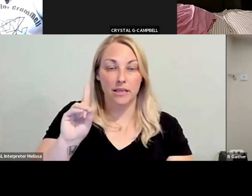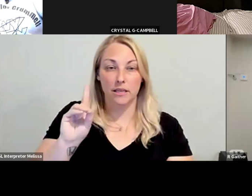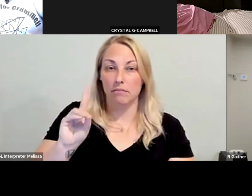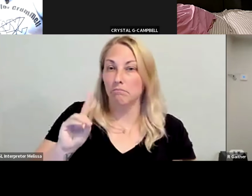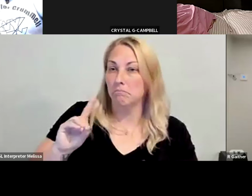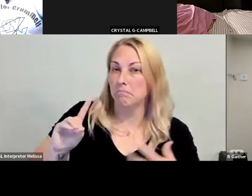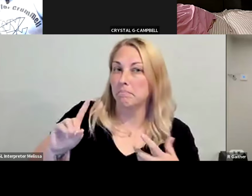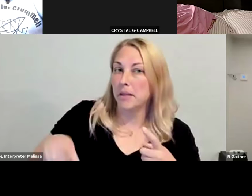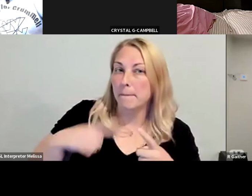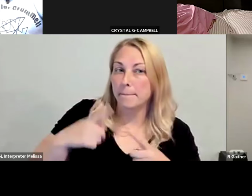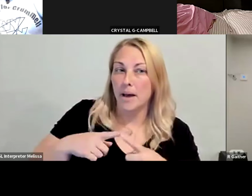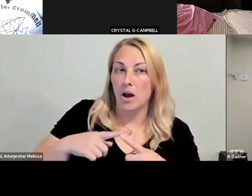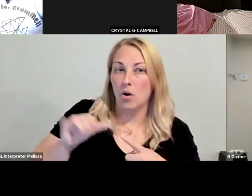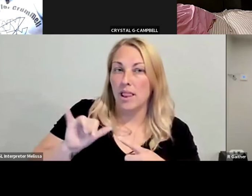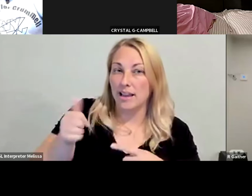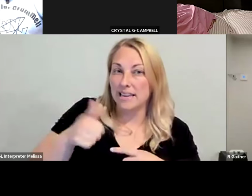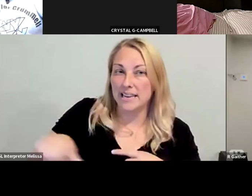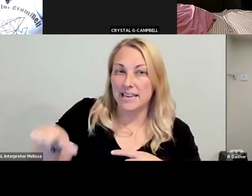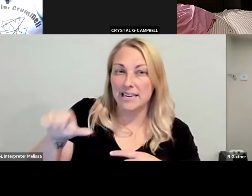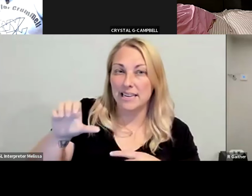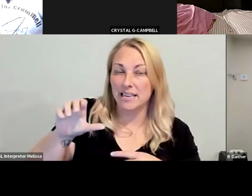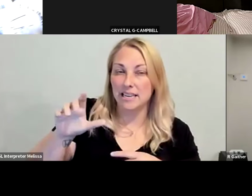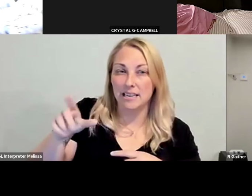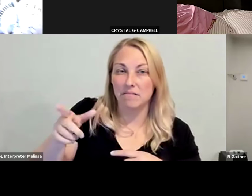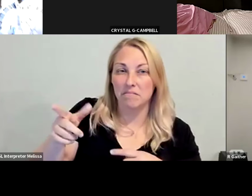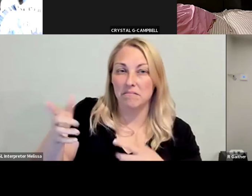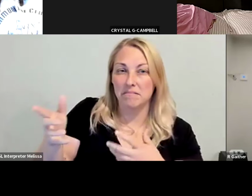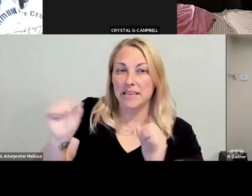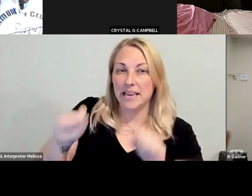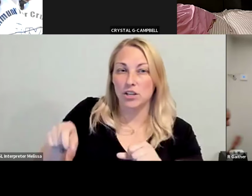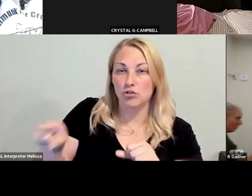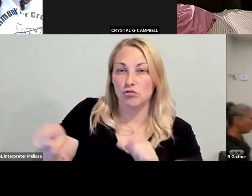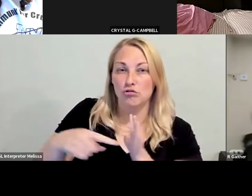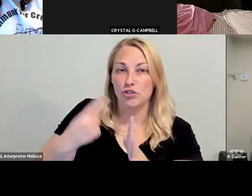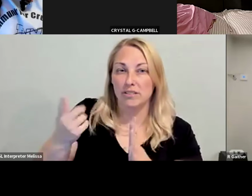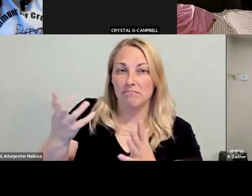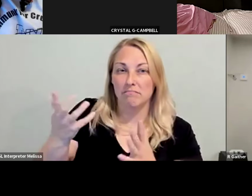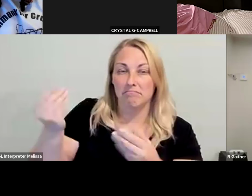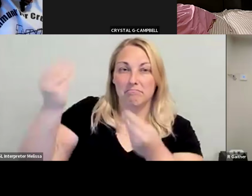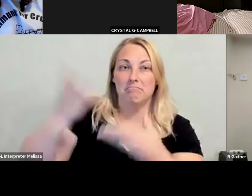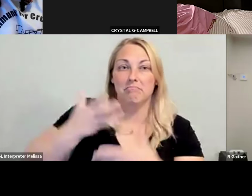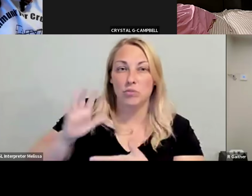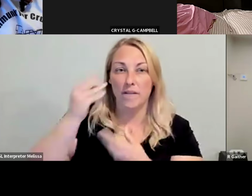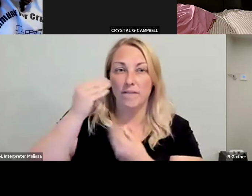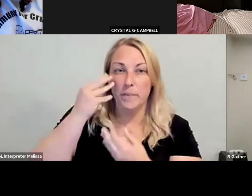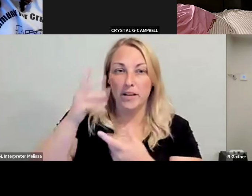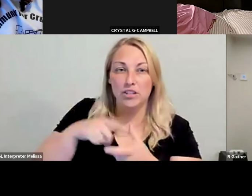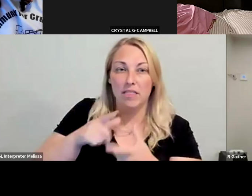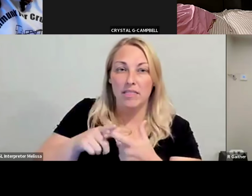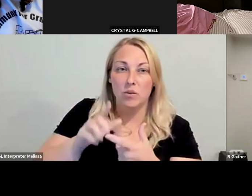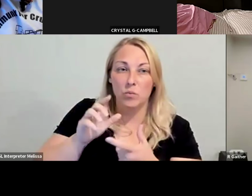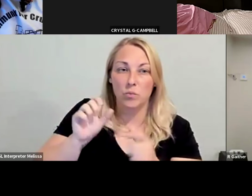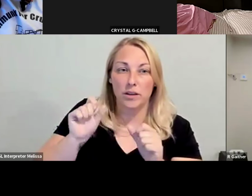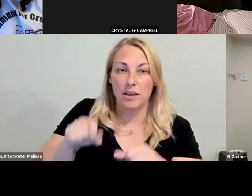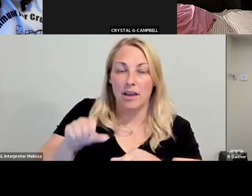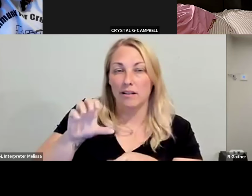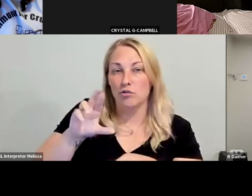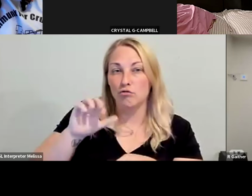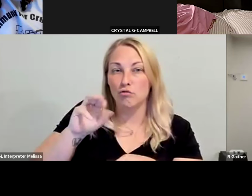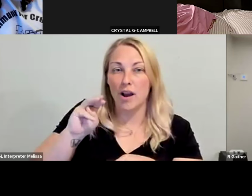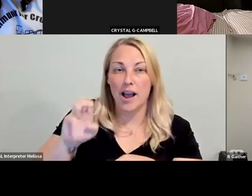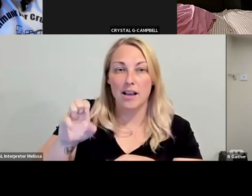About any crime, can you just give us all the information and Sure. any crime